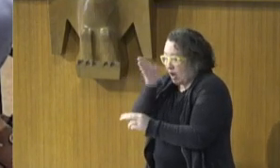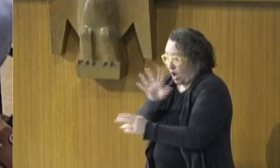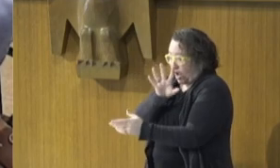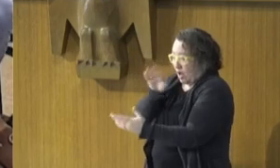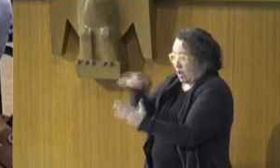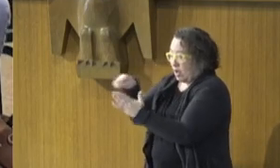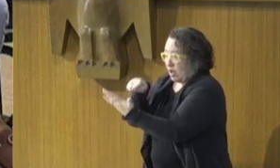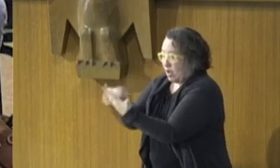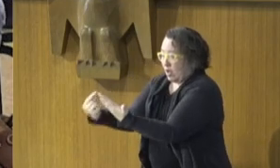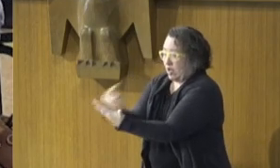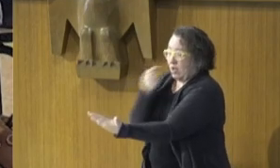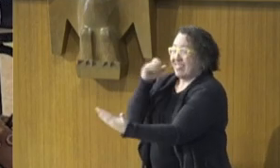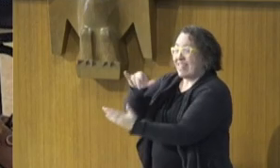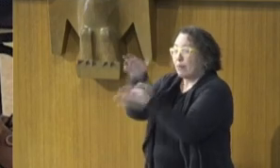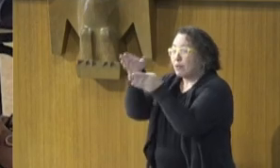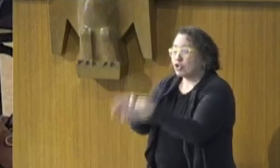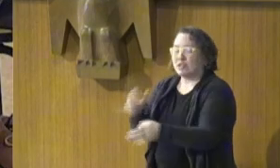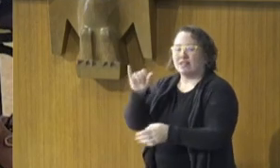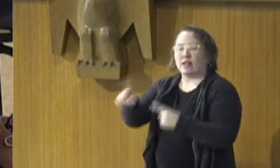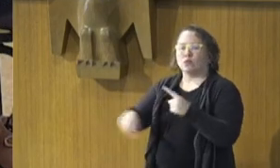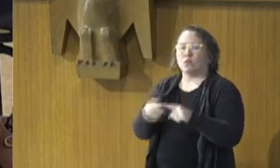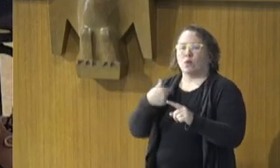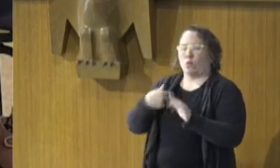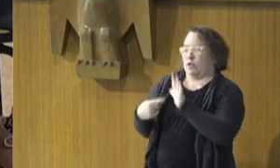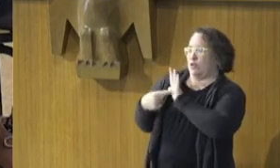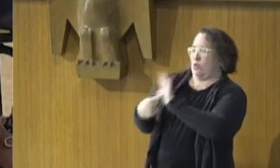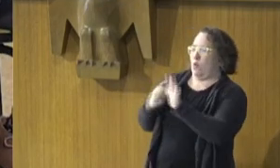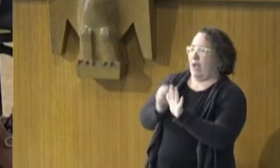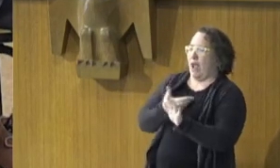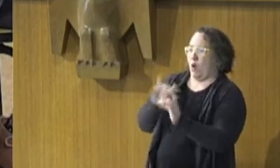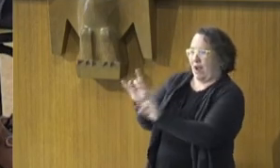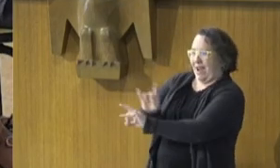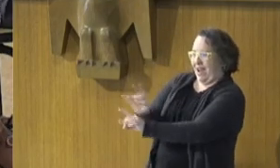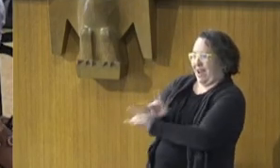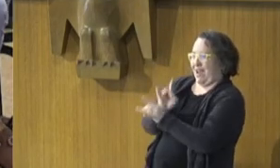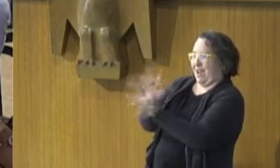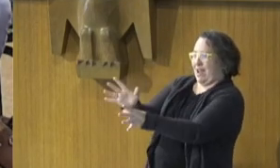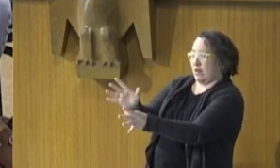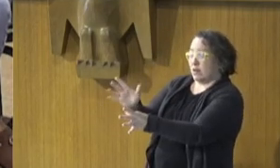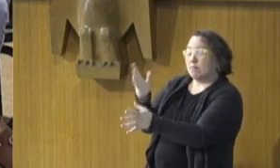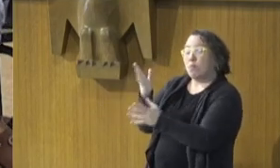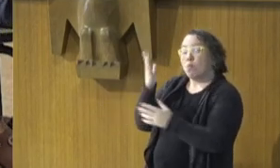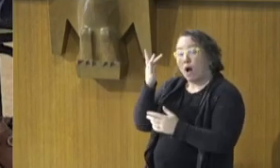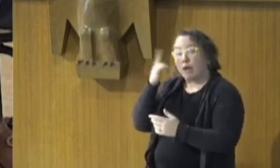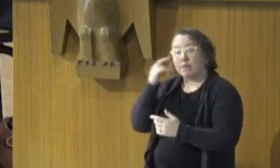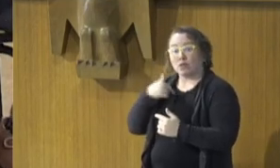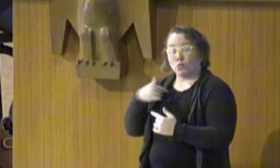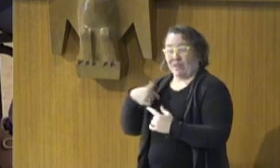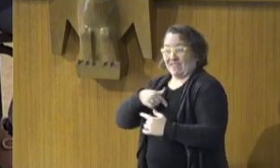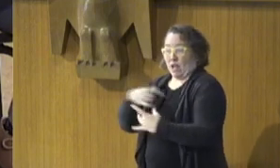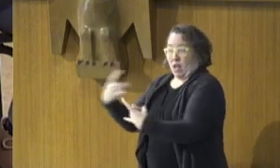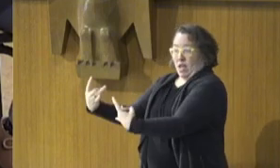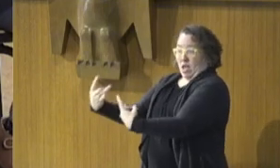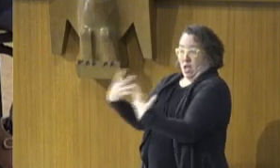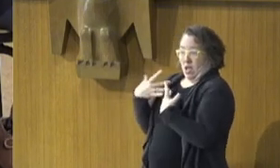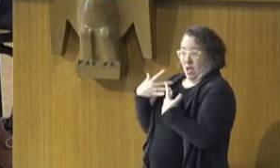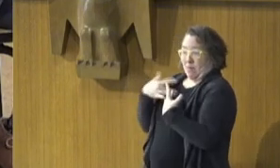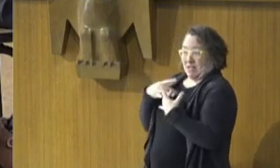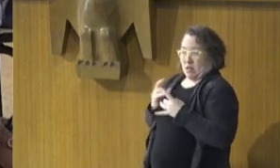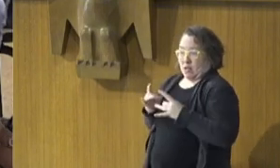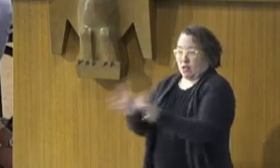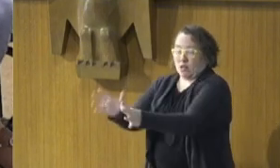in which we perpetuate the hate that we are experiencing toward us, perhaps, or towards a marginalized